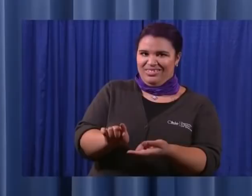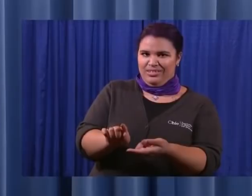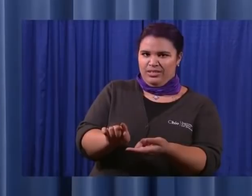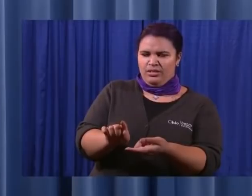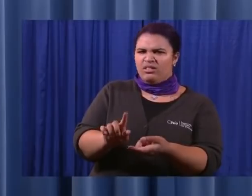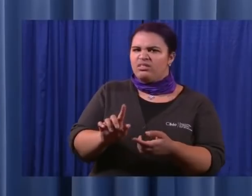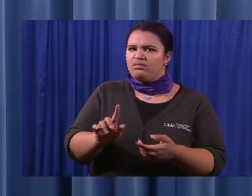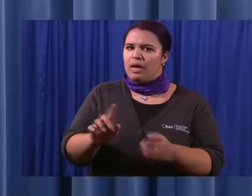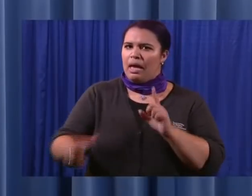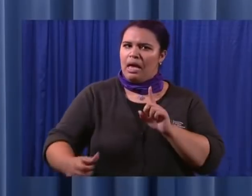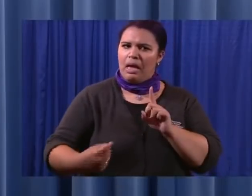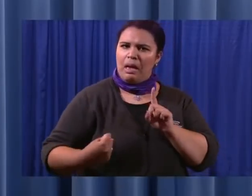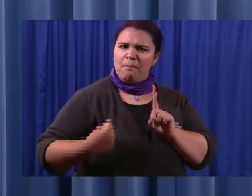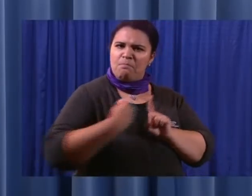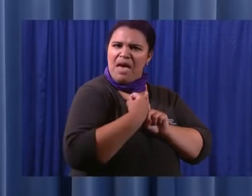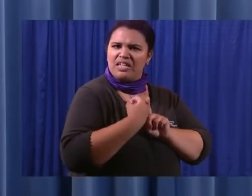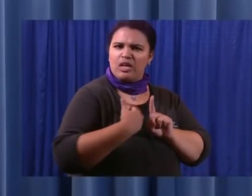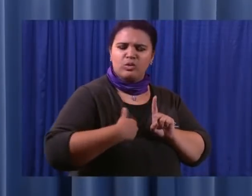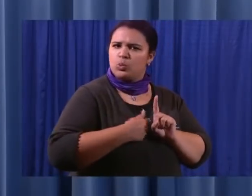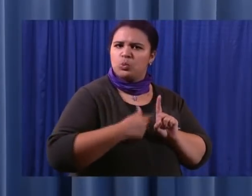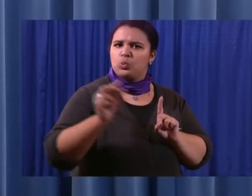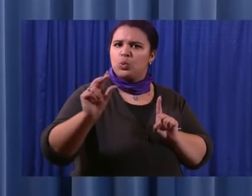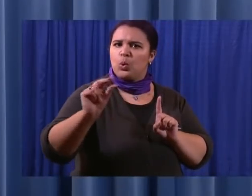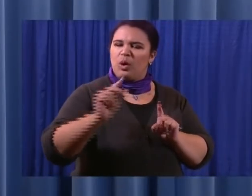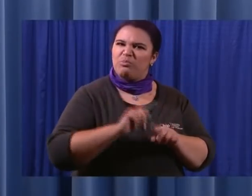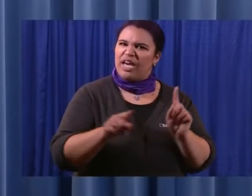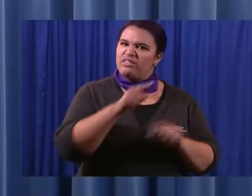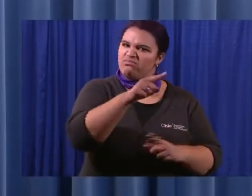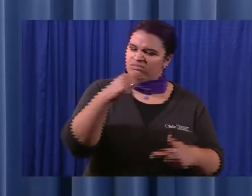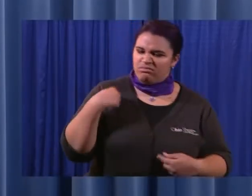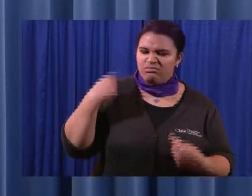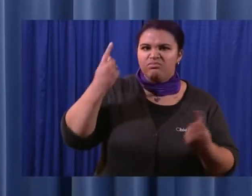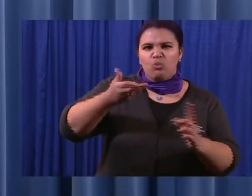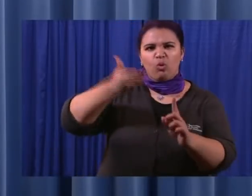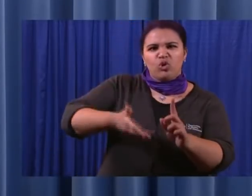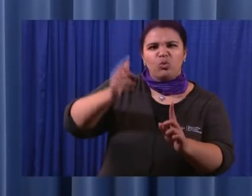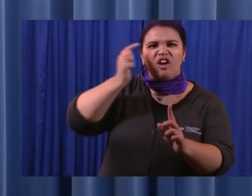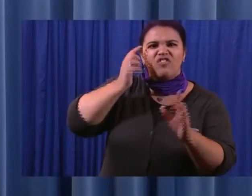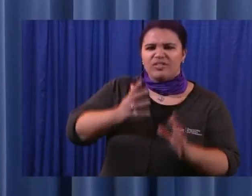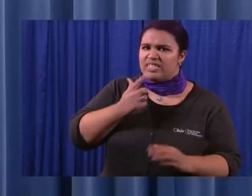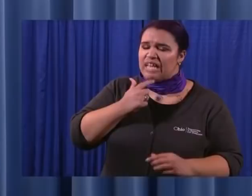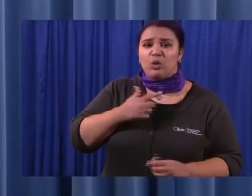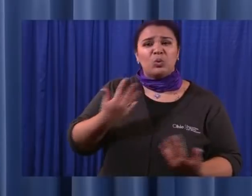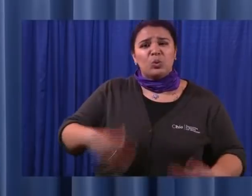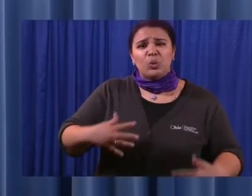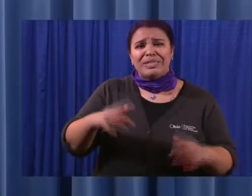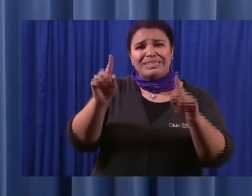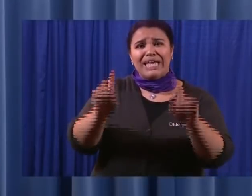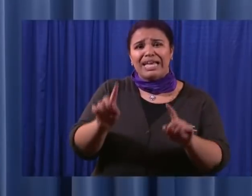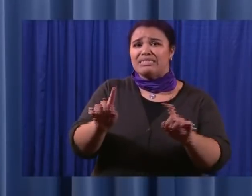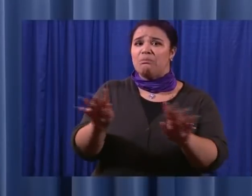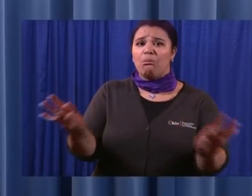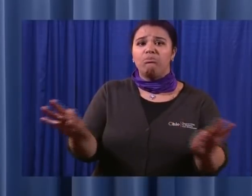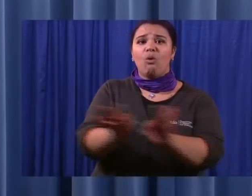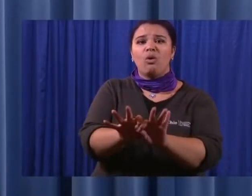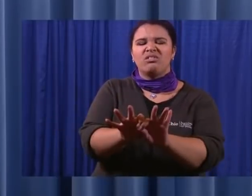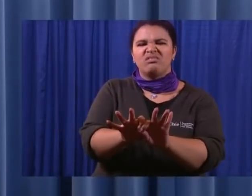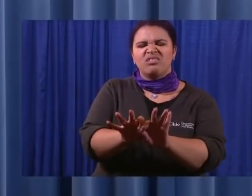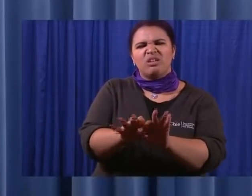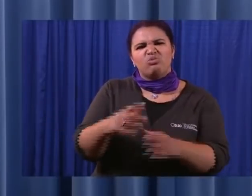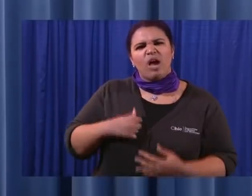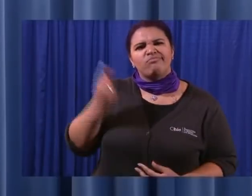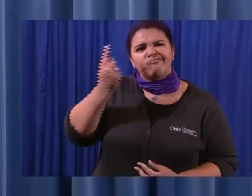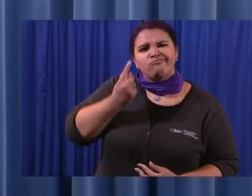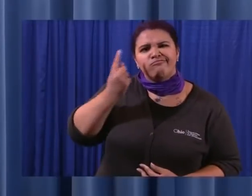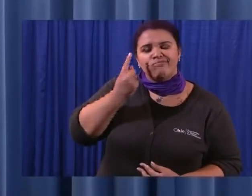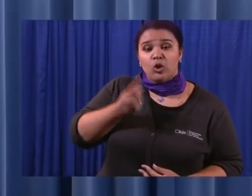of the cornerstones that you talk about fighting this virus. What do you think that sends as a message to Ohioans when you're trying to